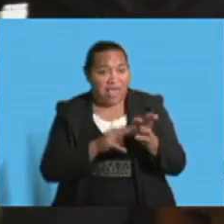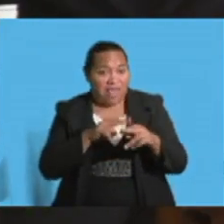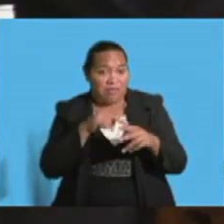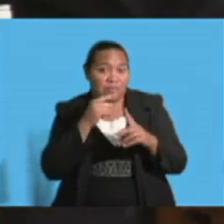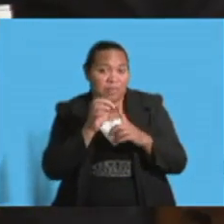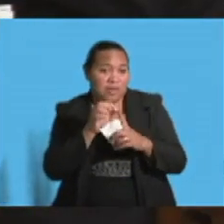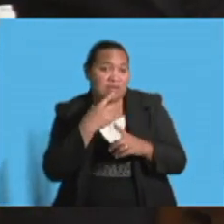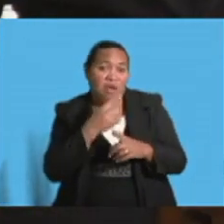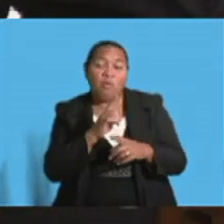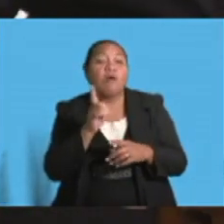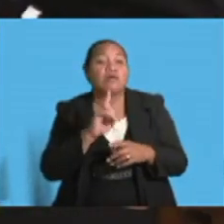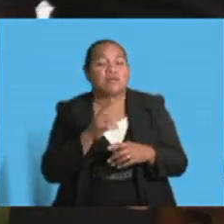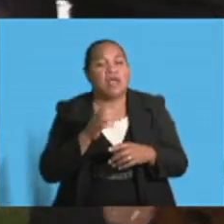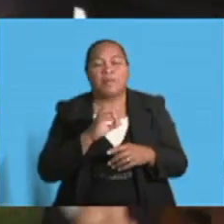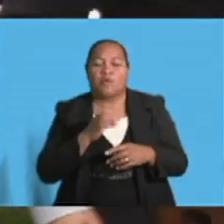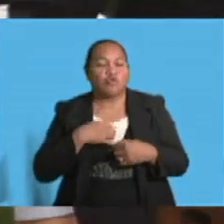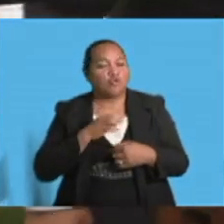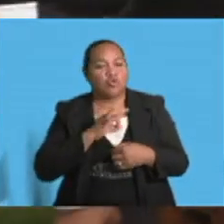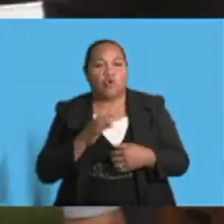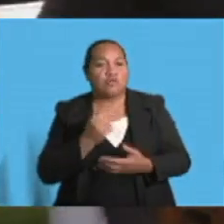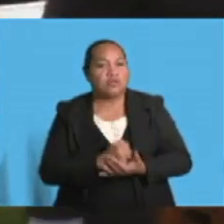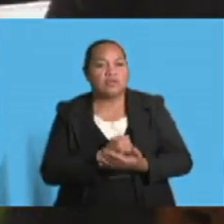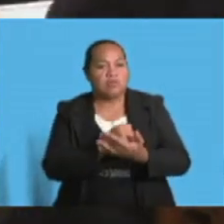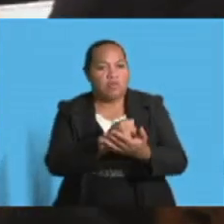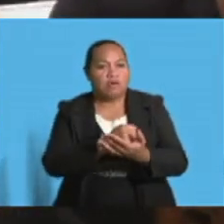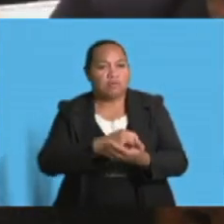coups. Madam Speaker.